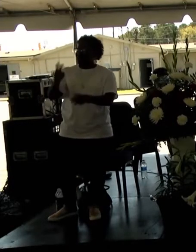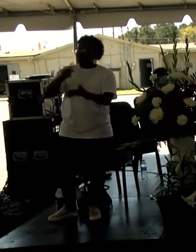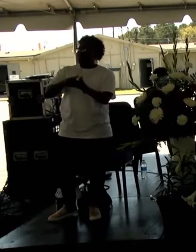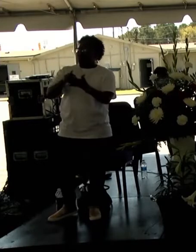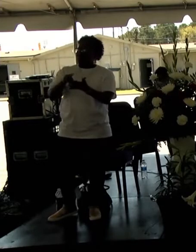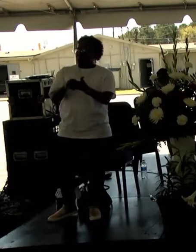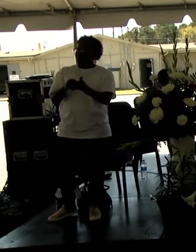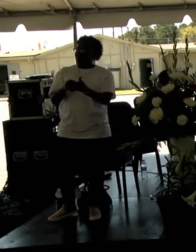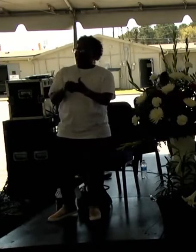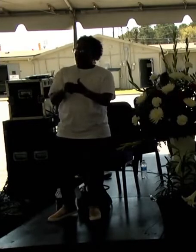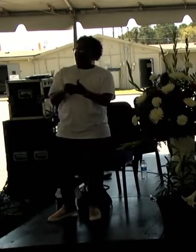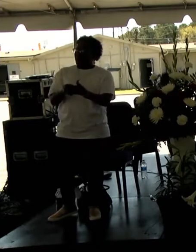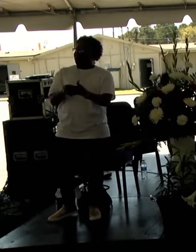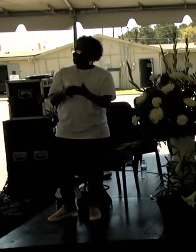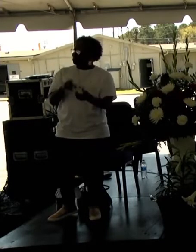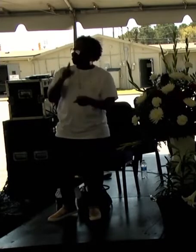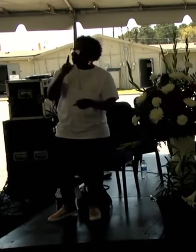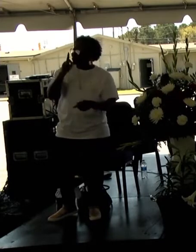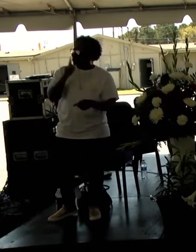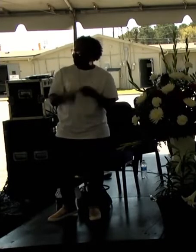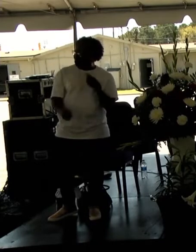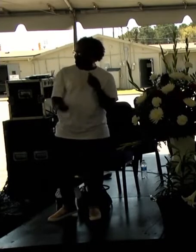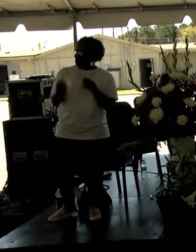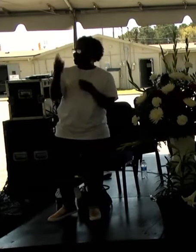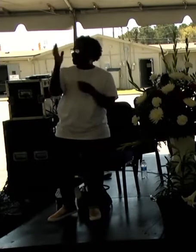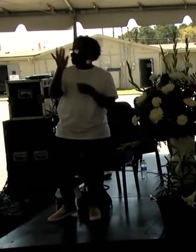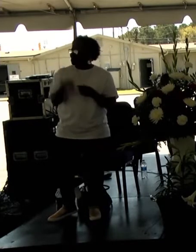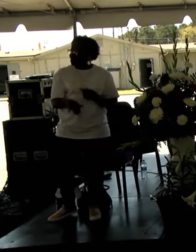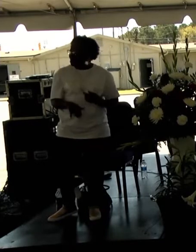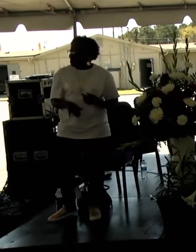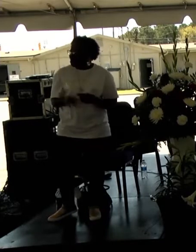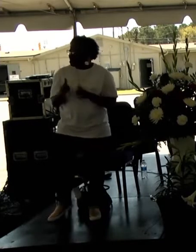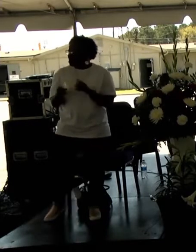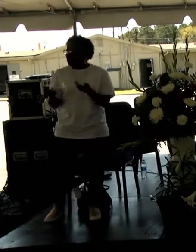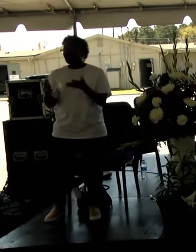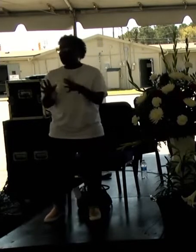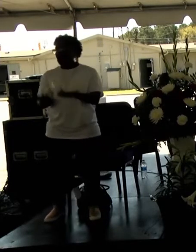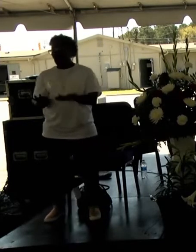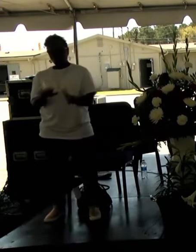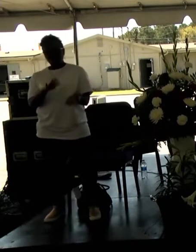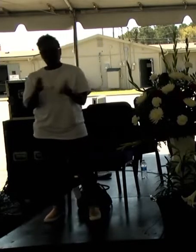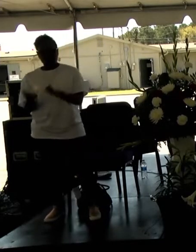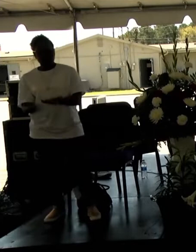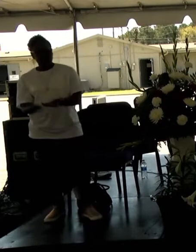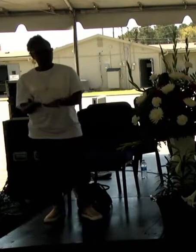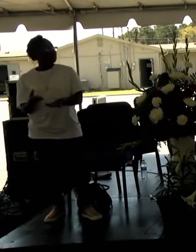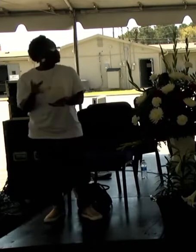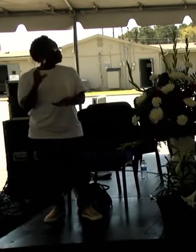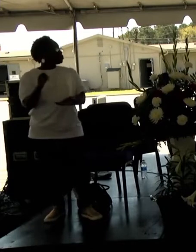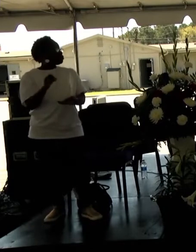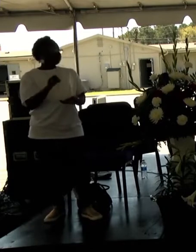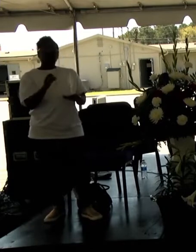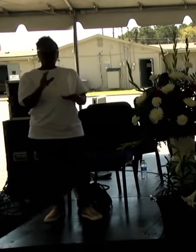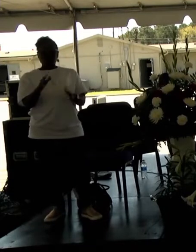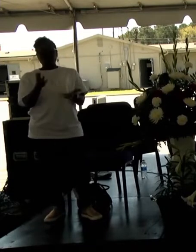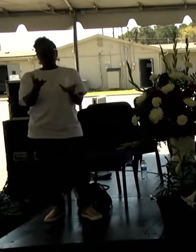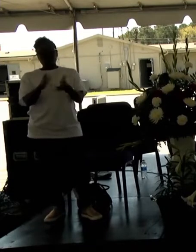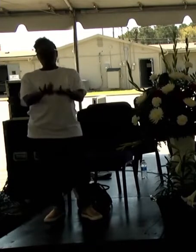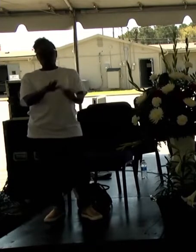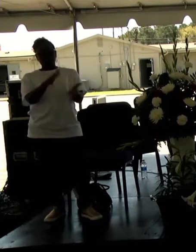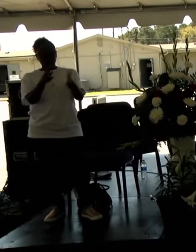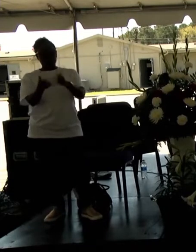That means that's inconceivable. Because folks don't want to death. to die. So they don't want to deal with